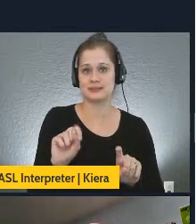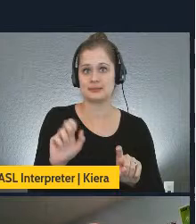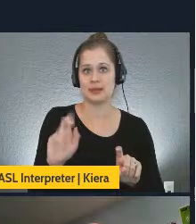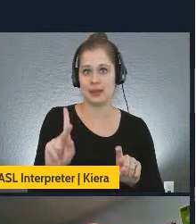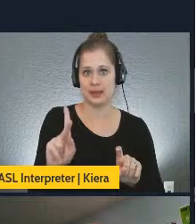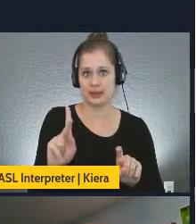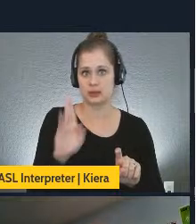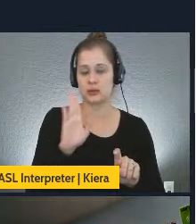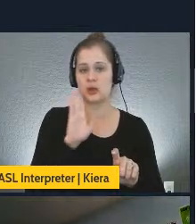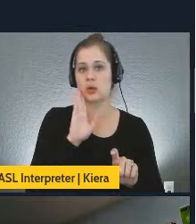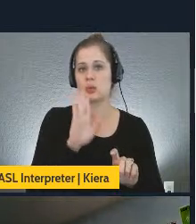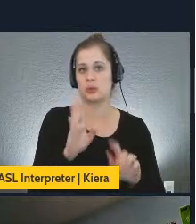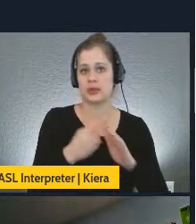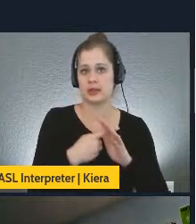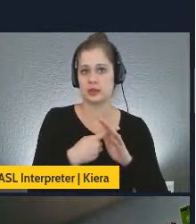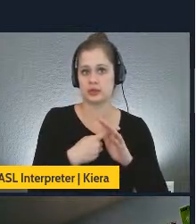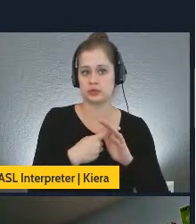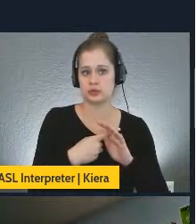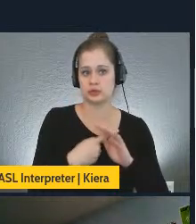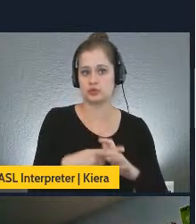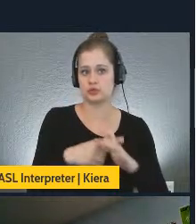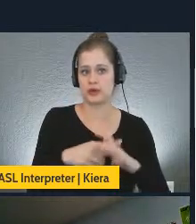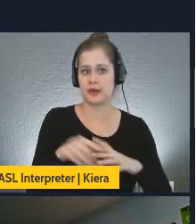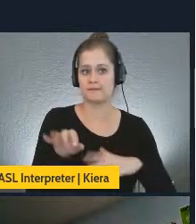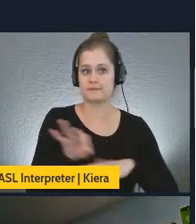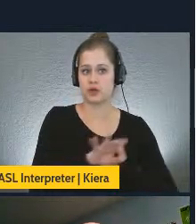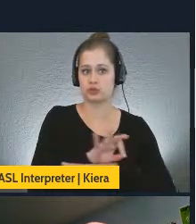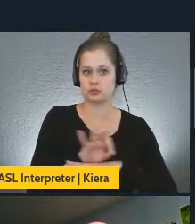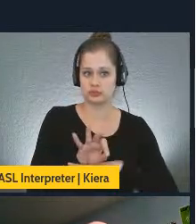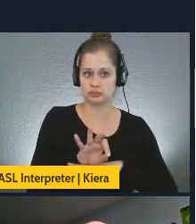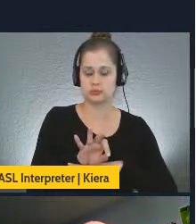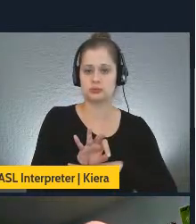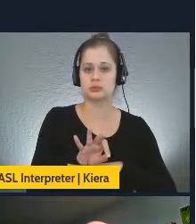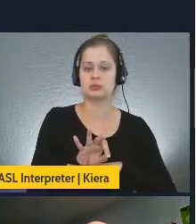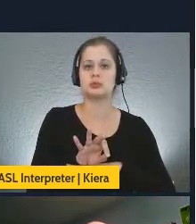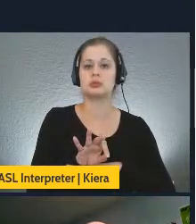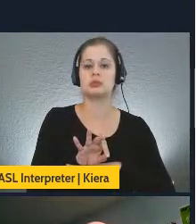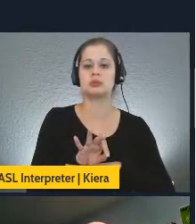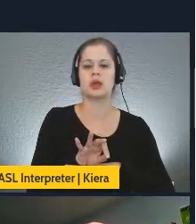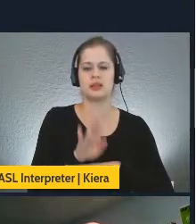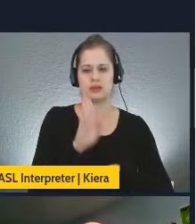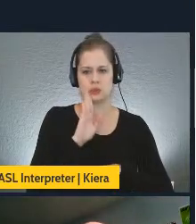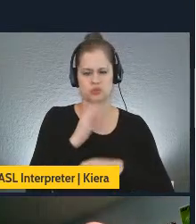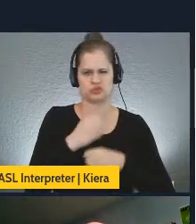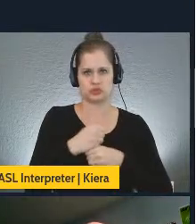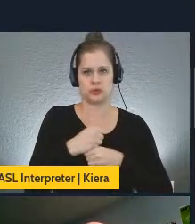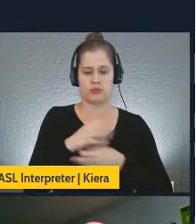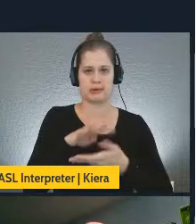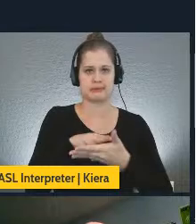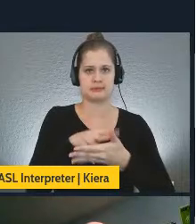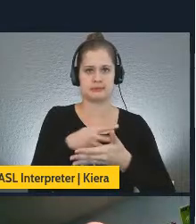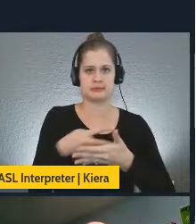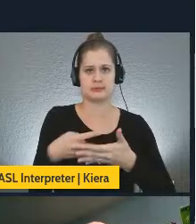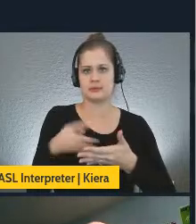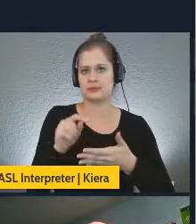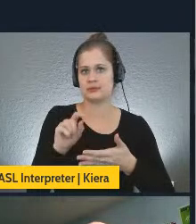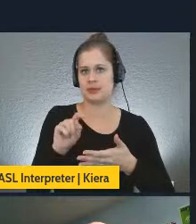function. And because we have at least one observer, it will generate this table and tag it for